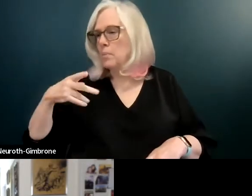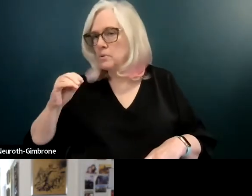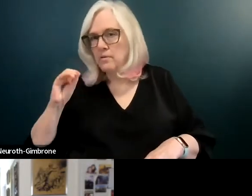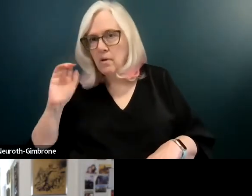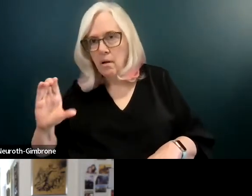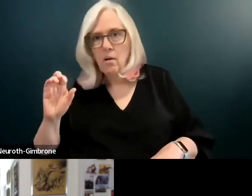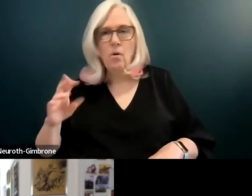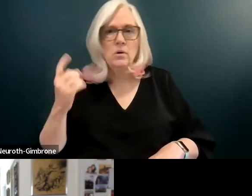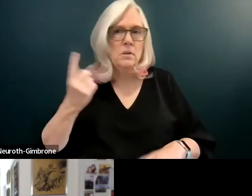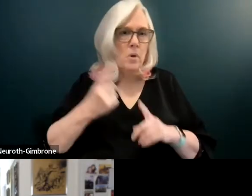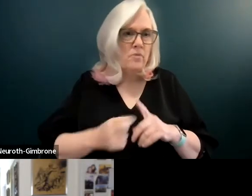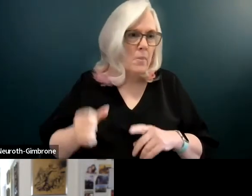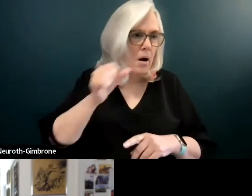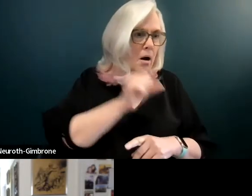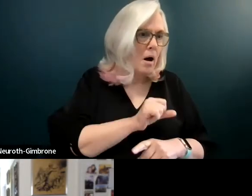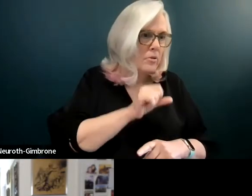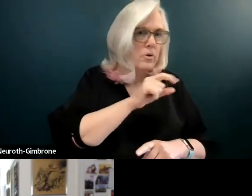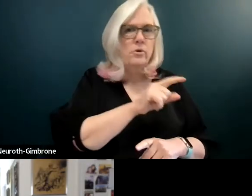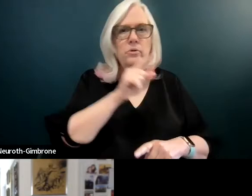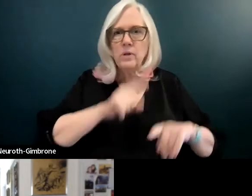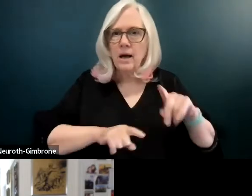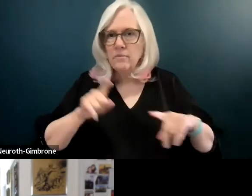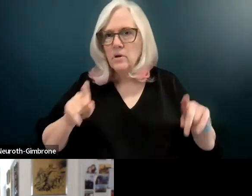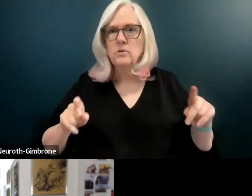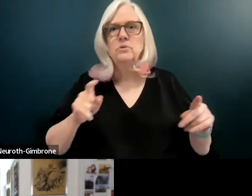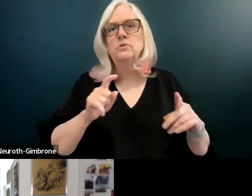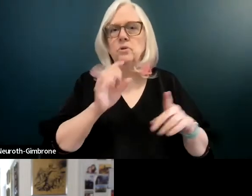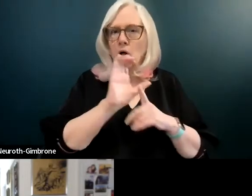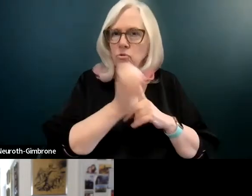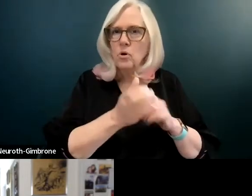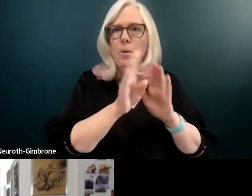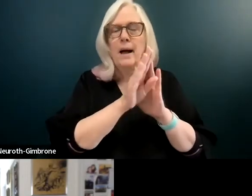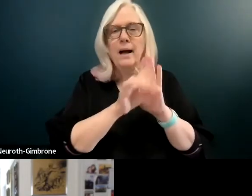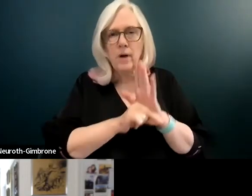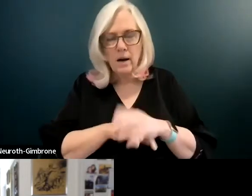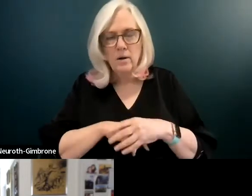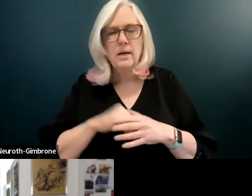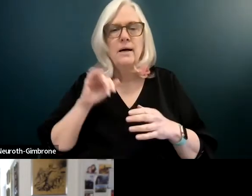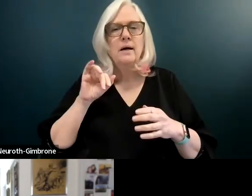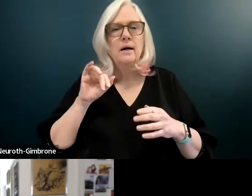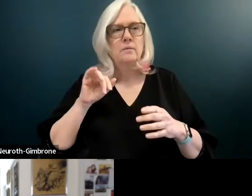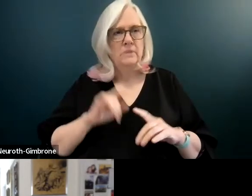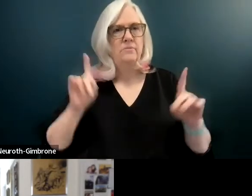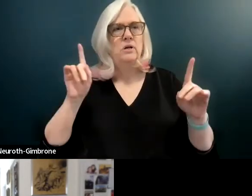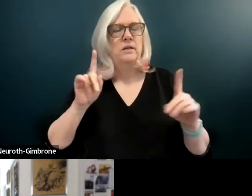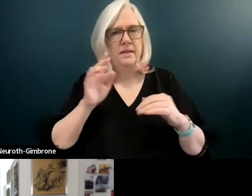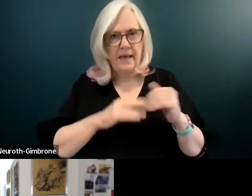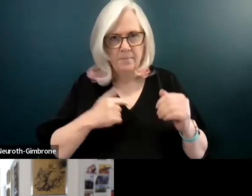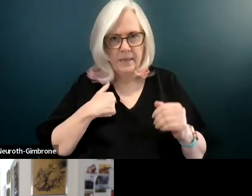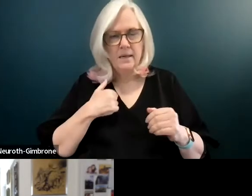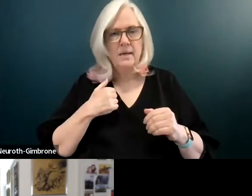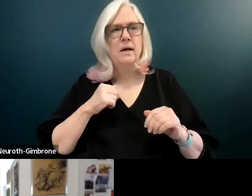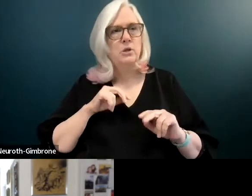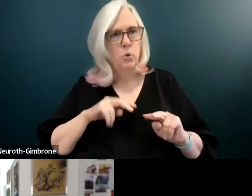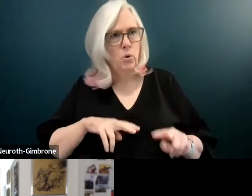communities in your library is very important, because it allows you to think, oh, maybe I can do